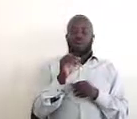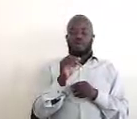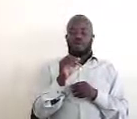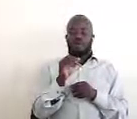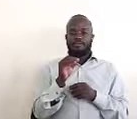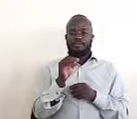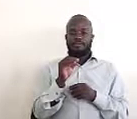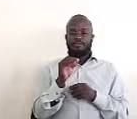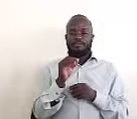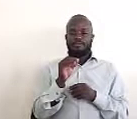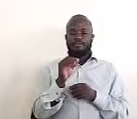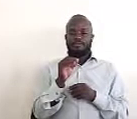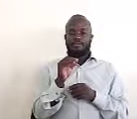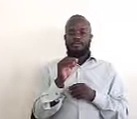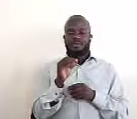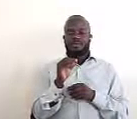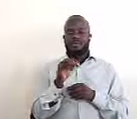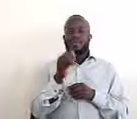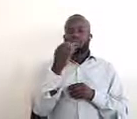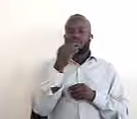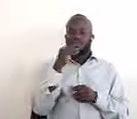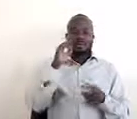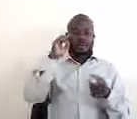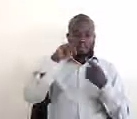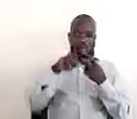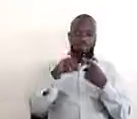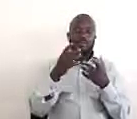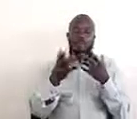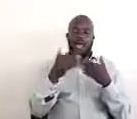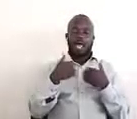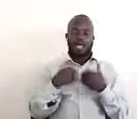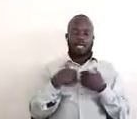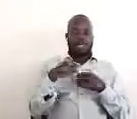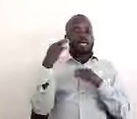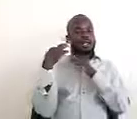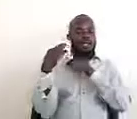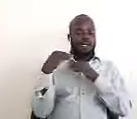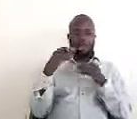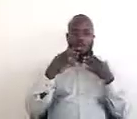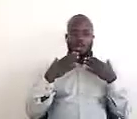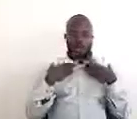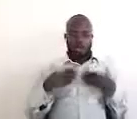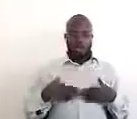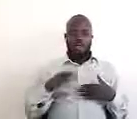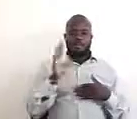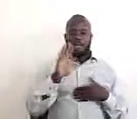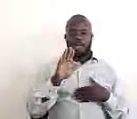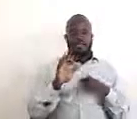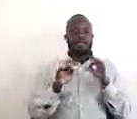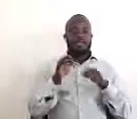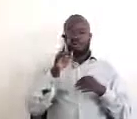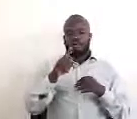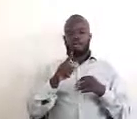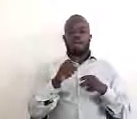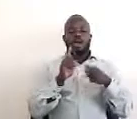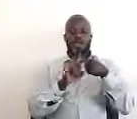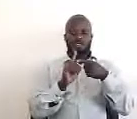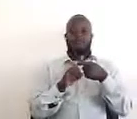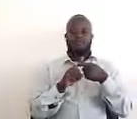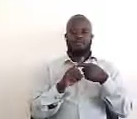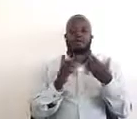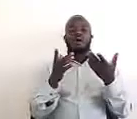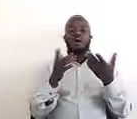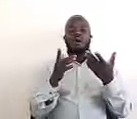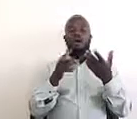less. So the nutritional goal that you might have will depend on your body, if